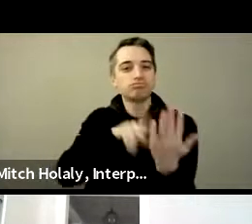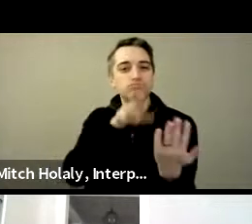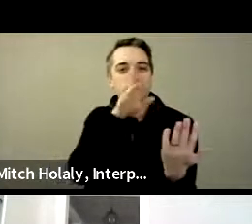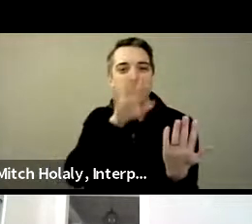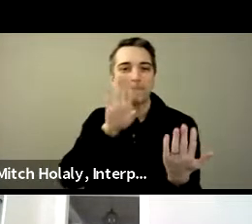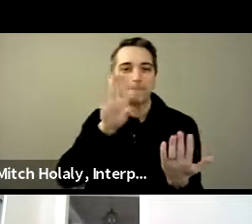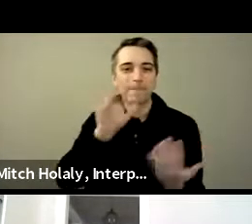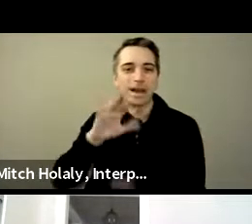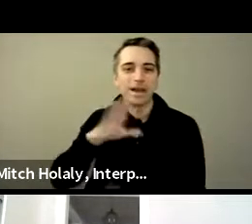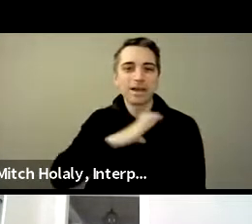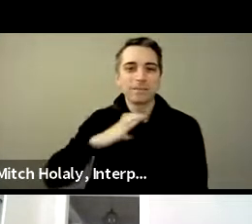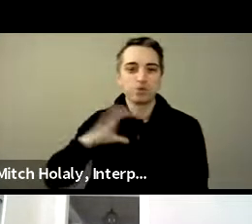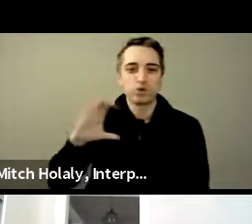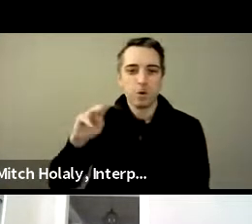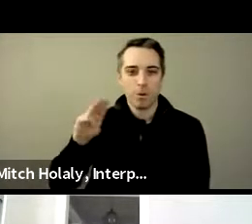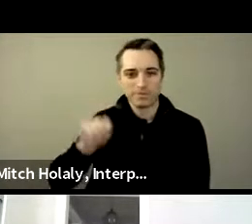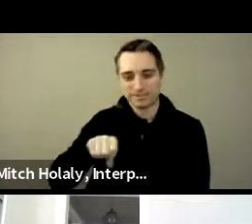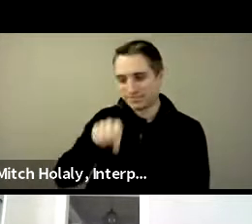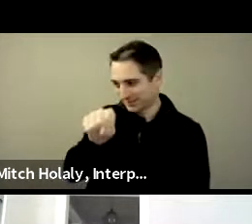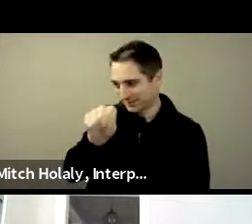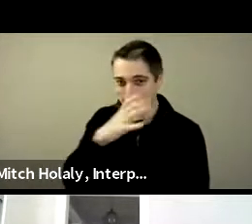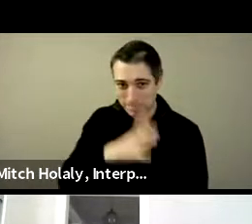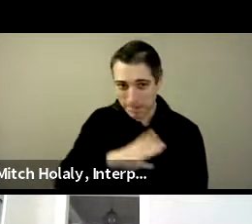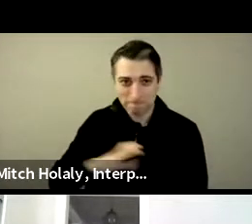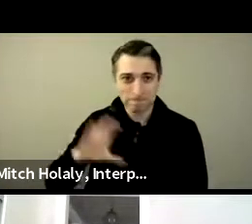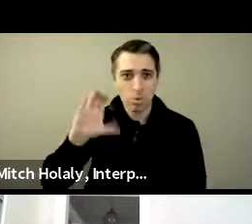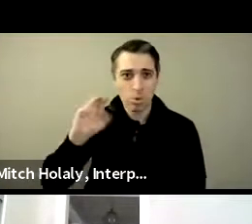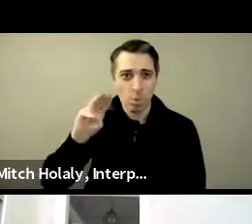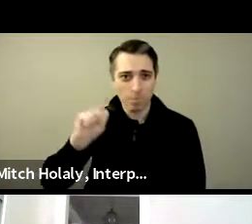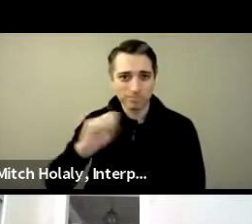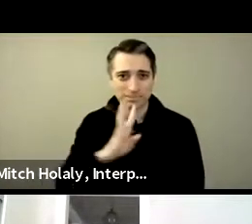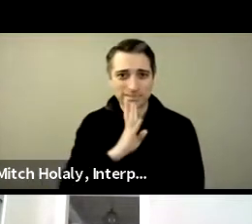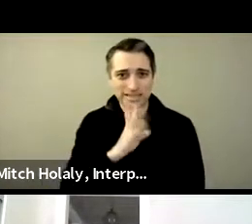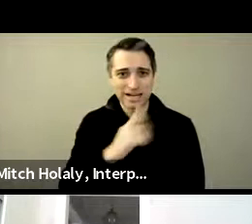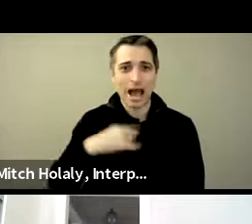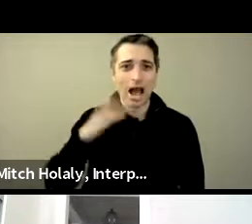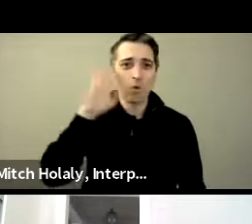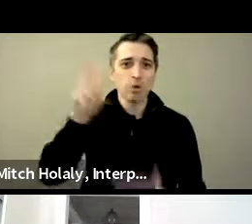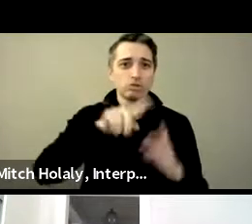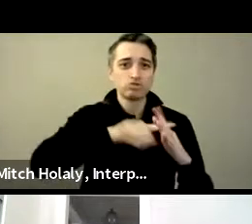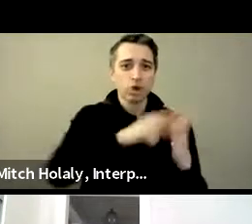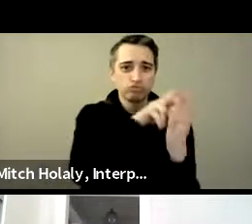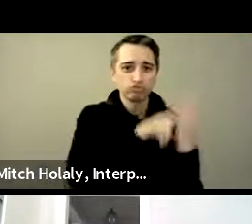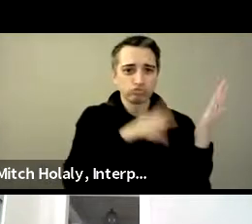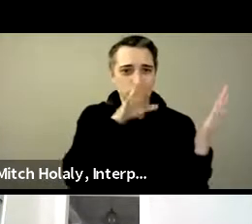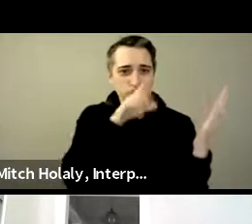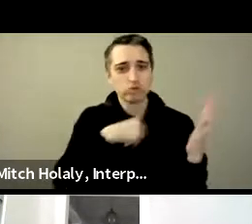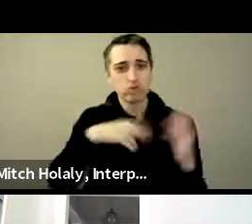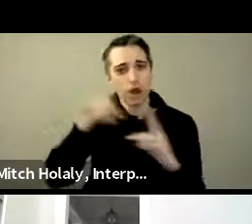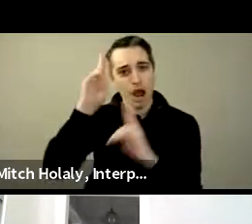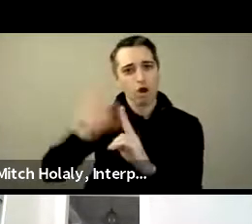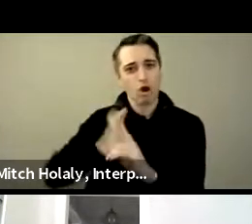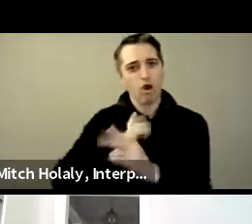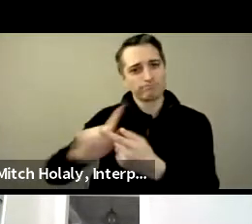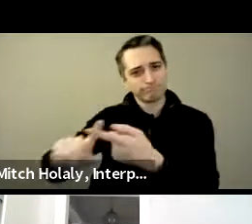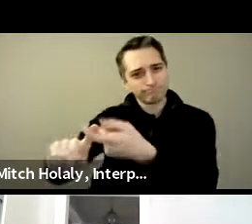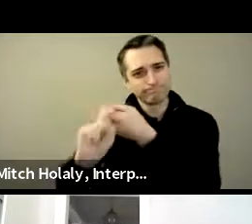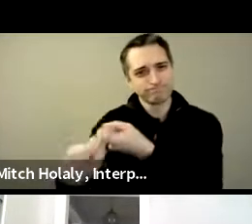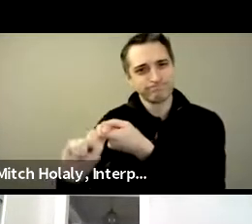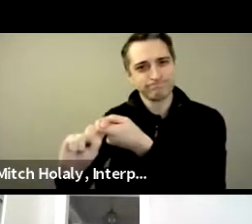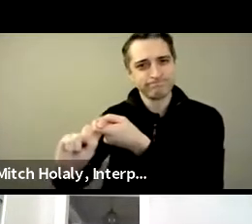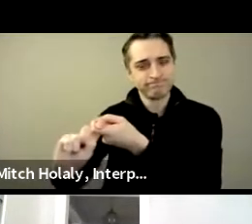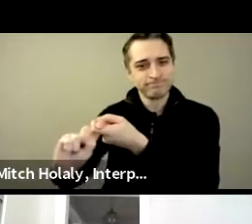Yes, ma'am. I will at this time begin to read this resolution in honor of our good friend and of